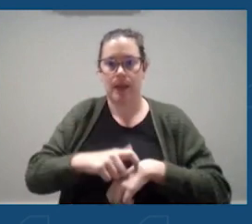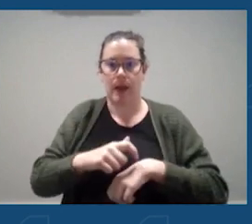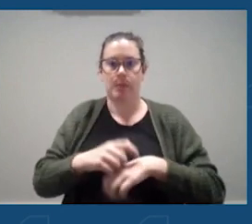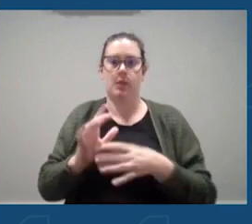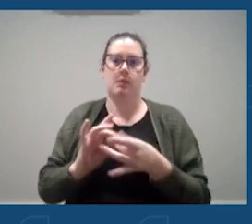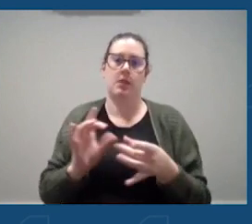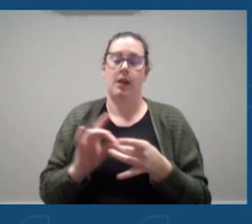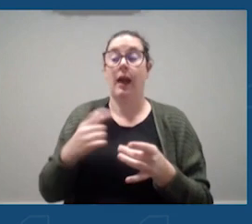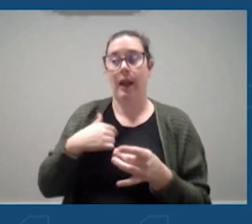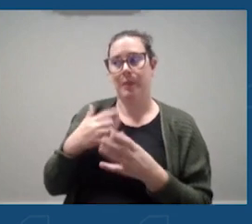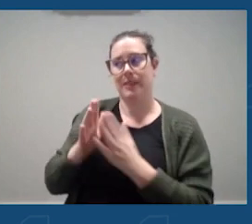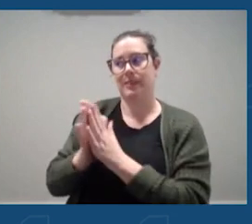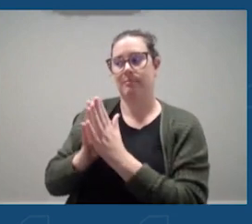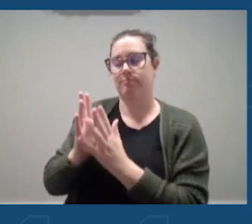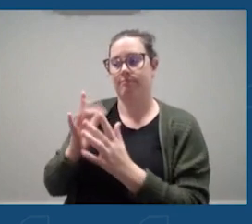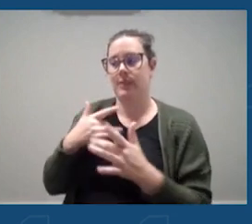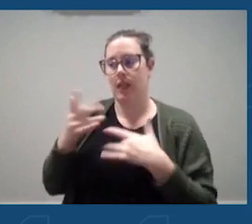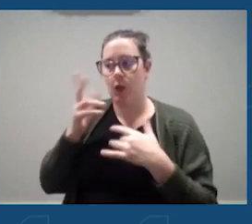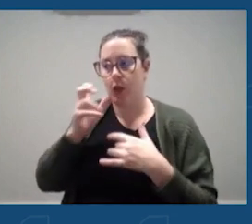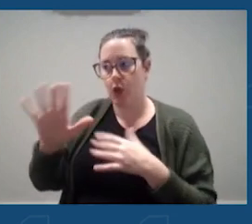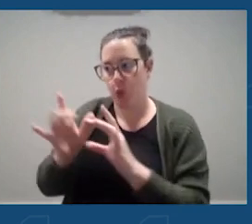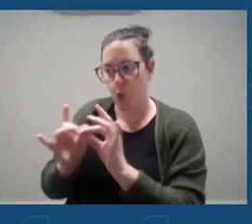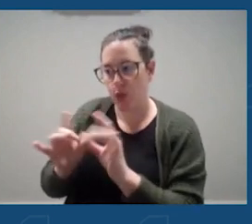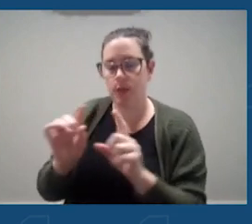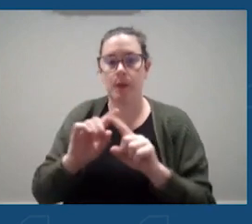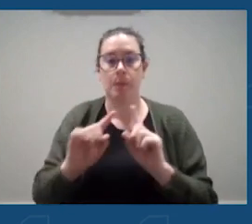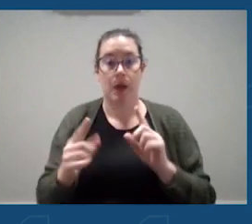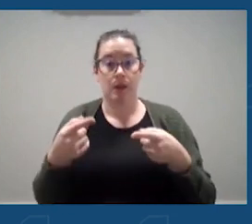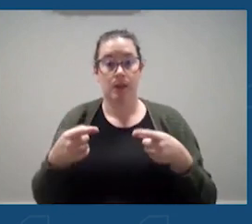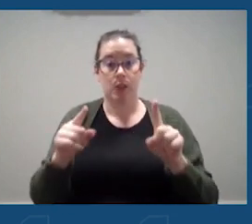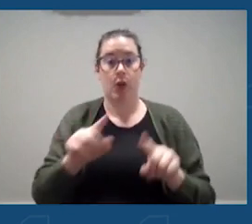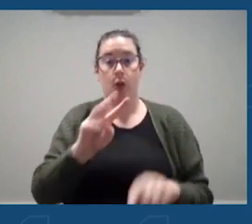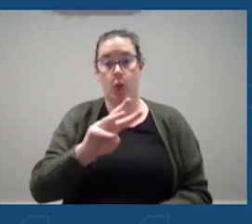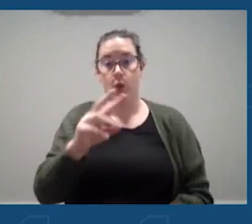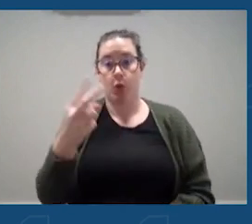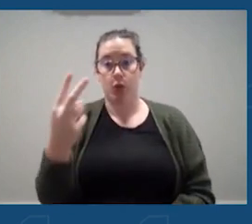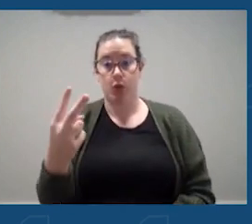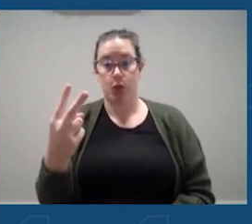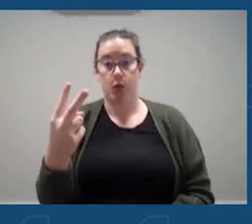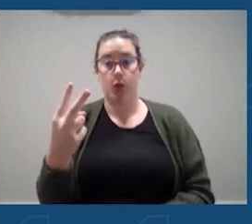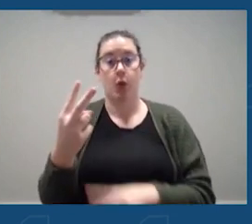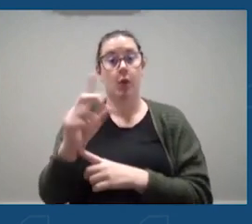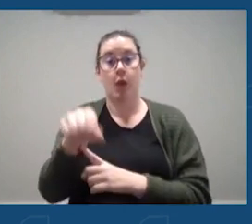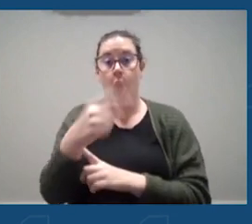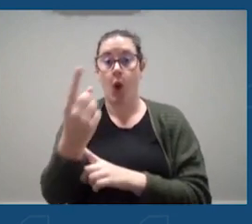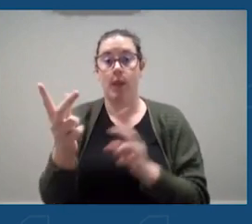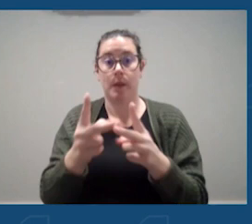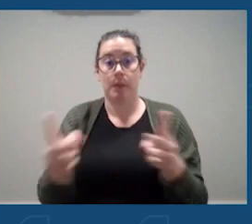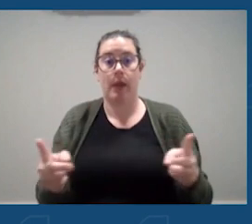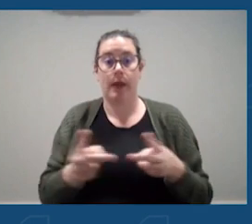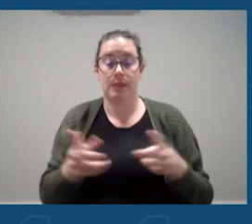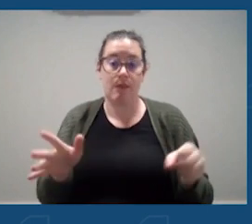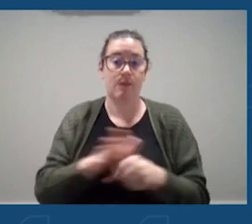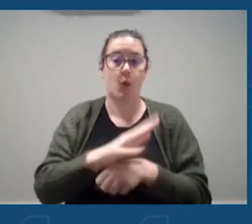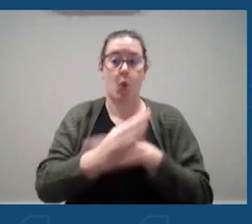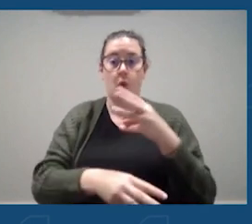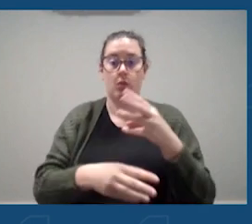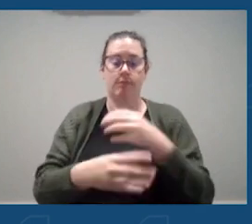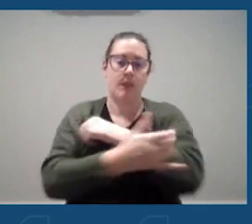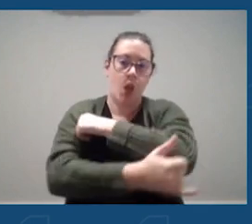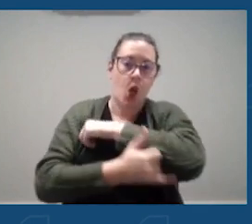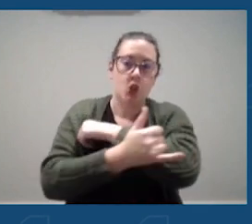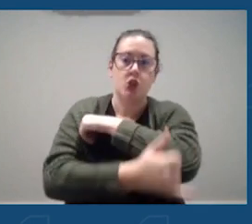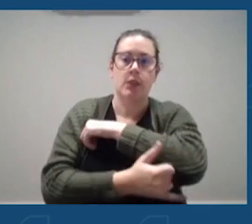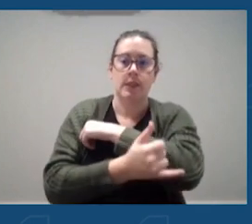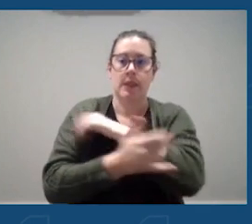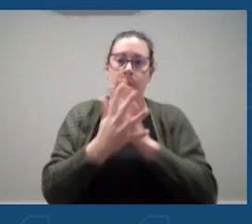words. But during World War II, New York was the home of the only Holocaust refugee shelter in the country. Now, you have to ask how that happened.